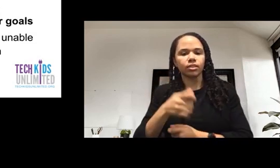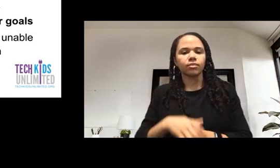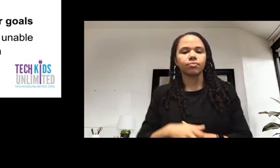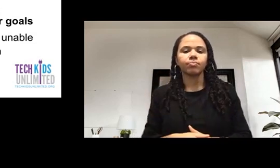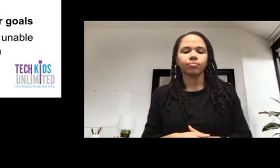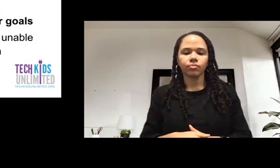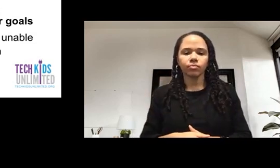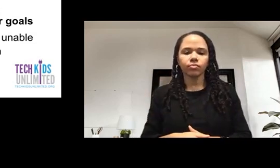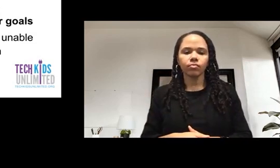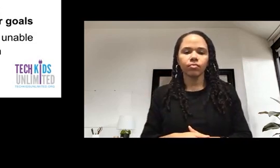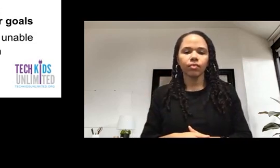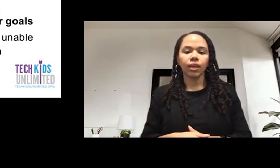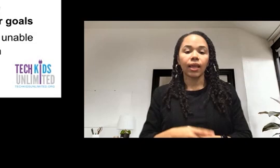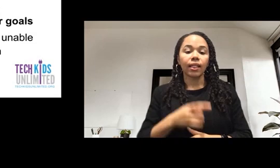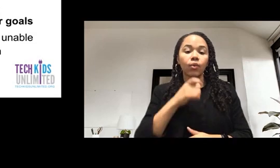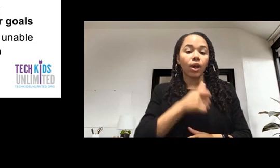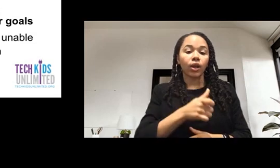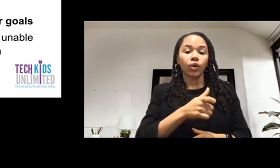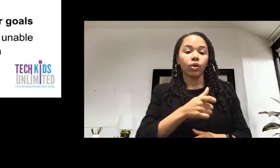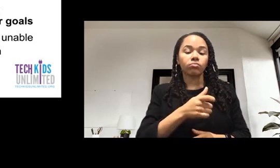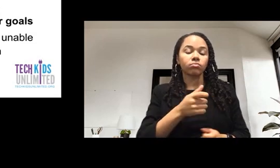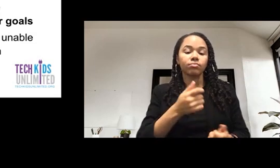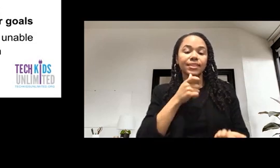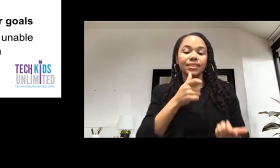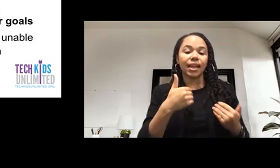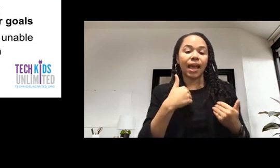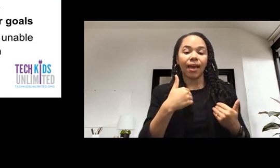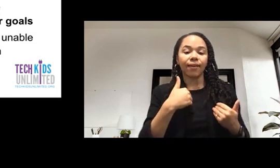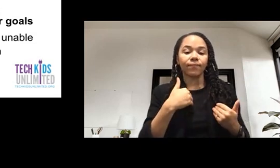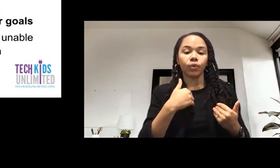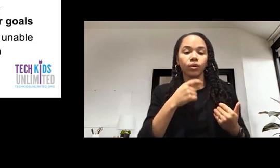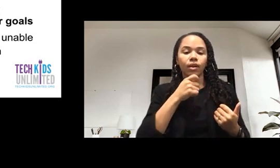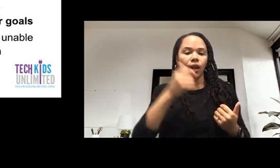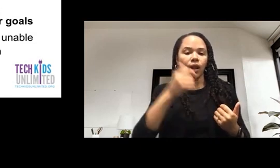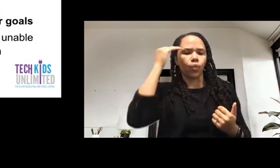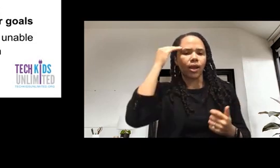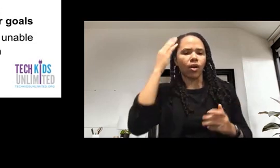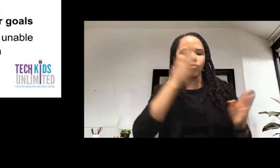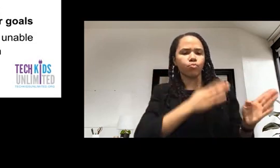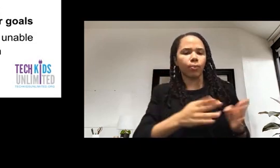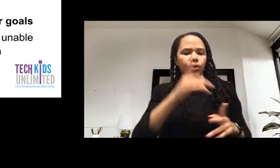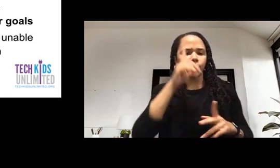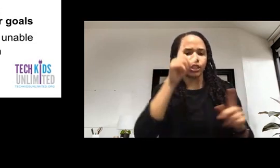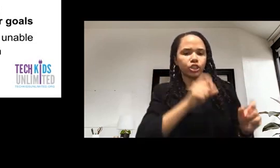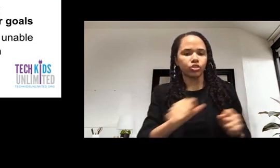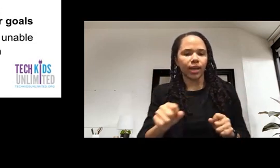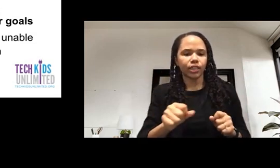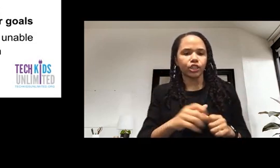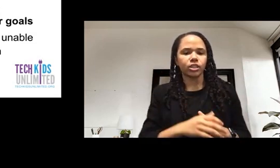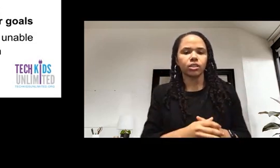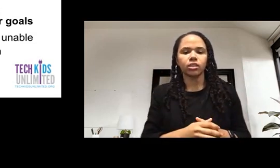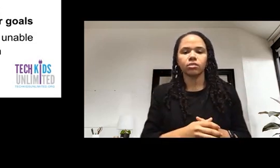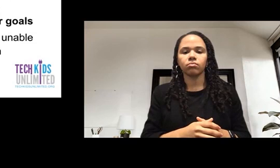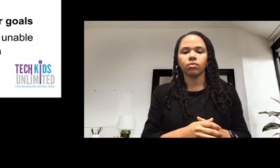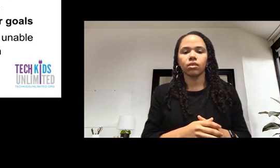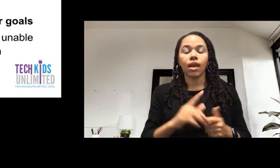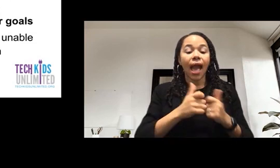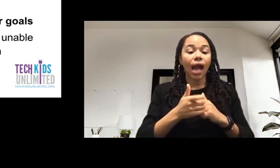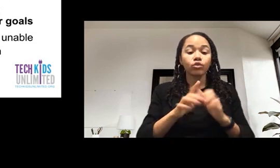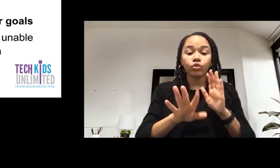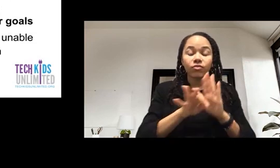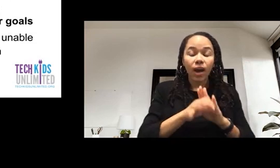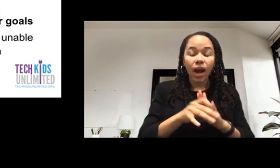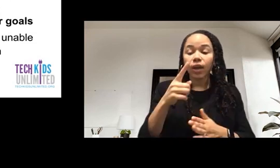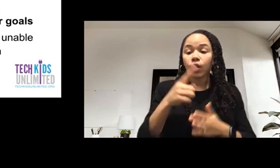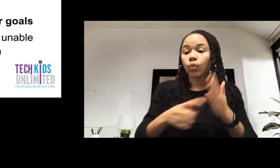obtain these jobs. We asked students how they would find a job when it's time to look for jobs, and most couldn't tell us how they would do